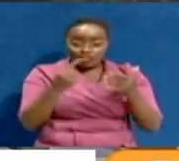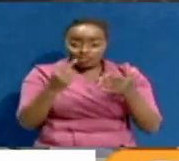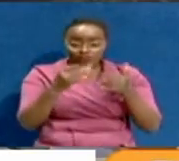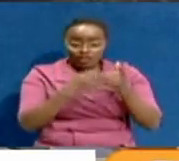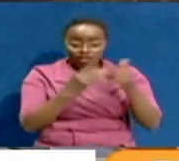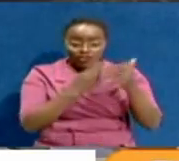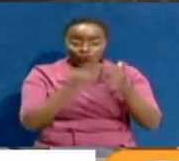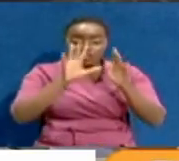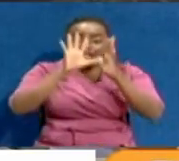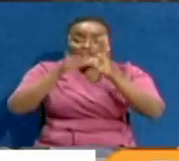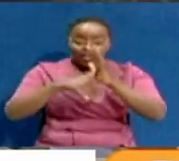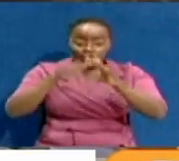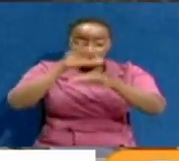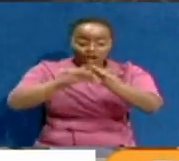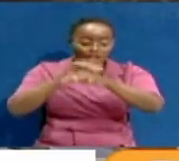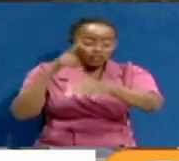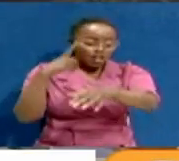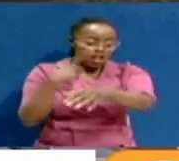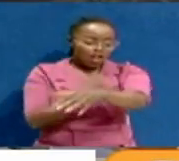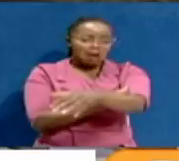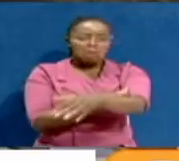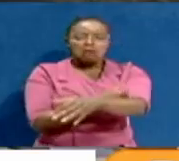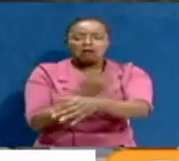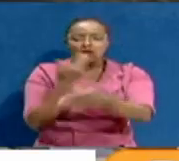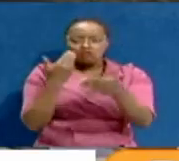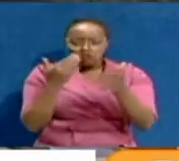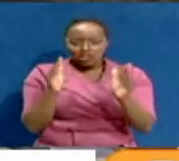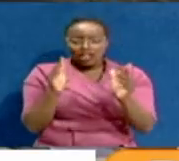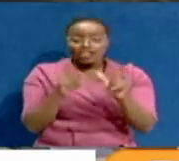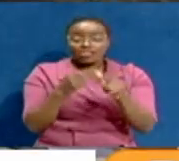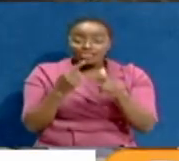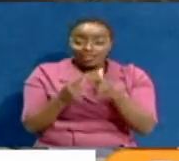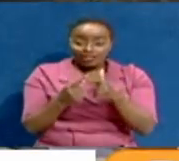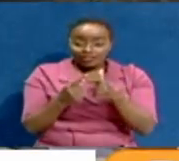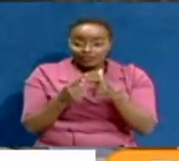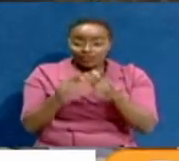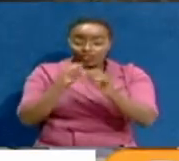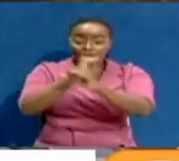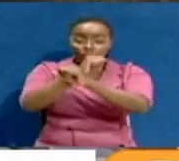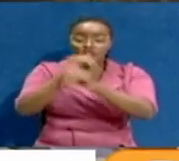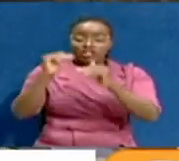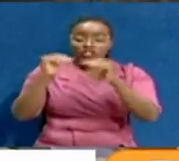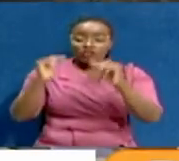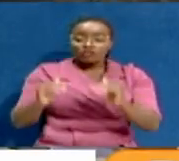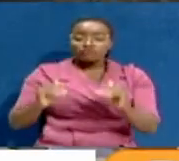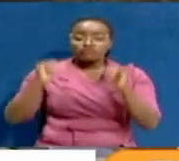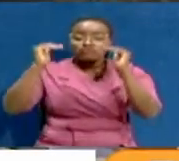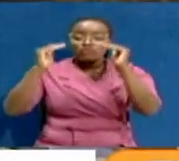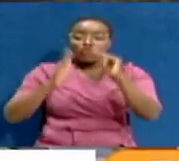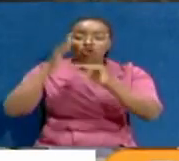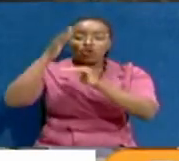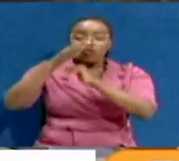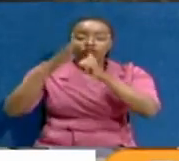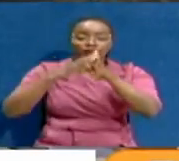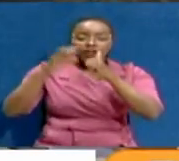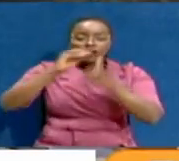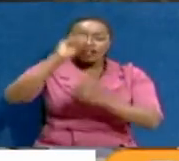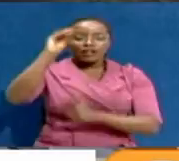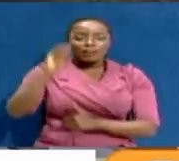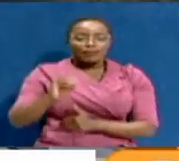So 8 weeks later, you get your second dose. And now your protection level will go up to above